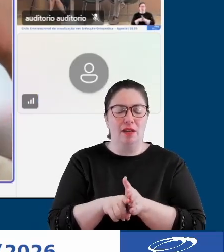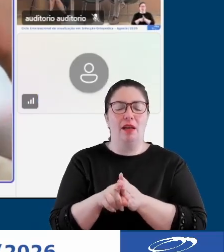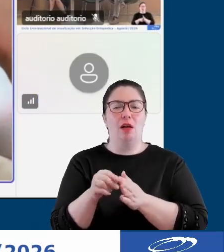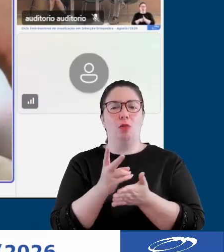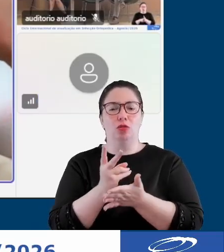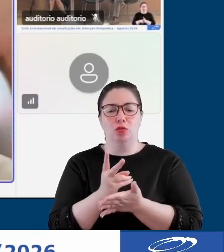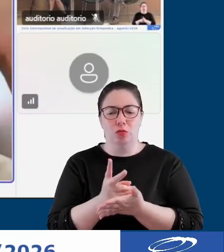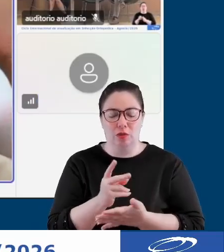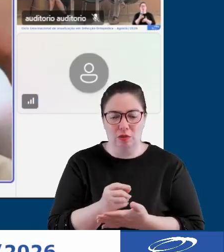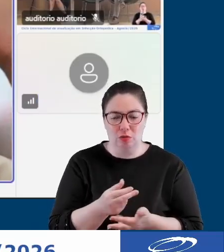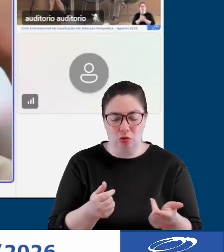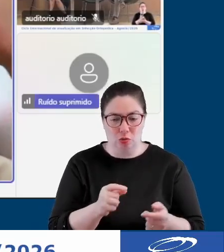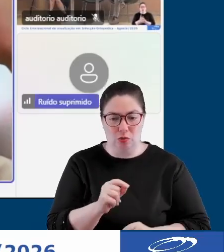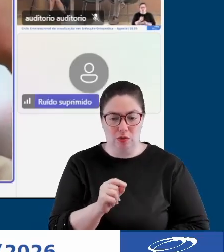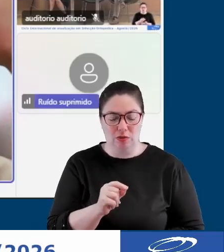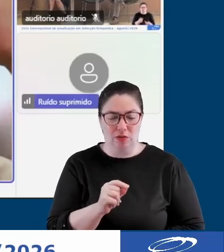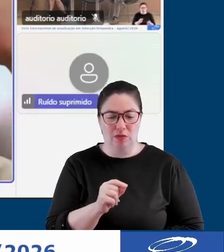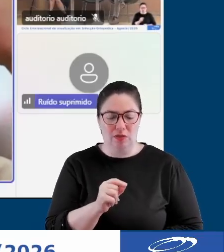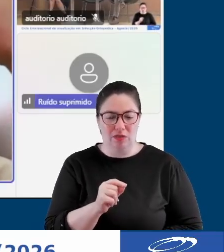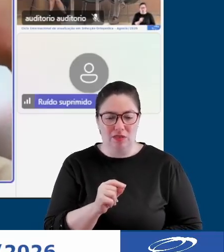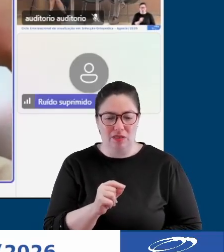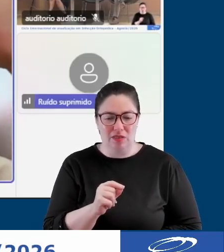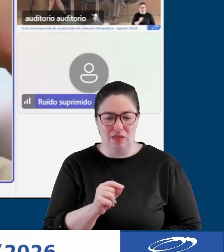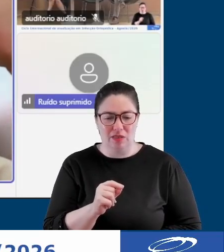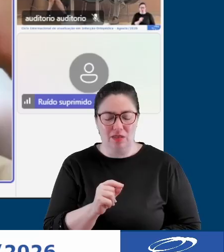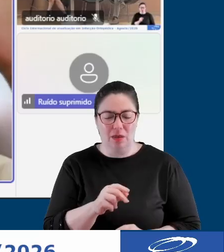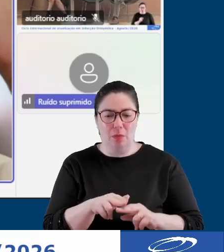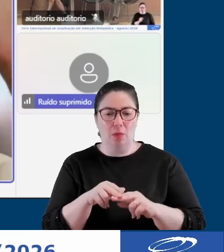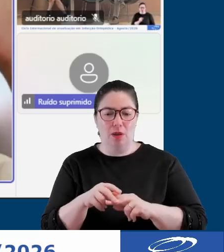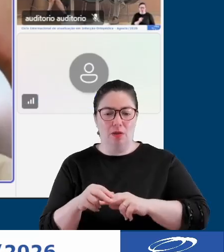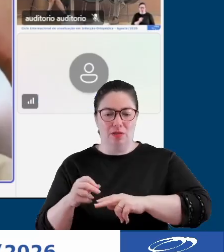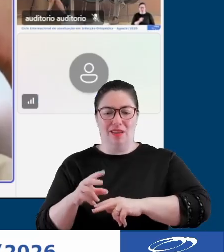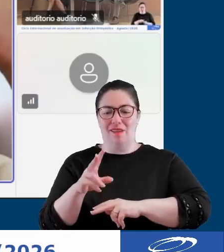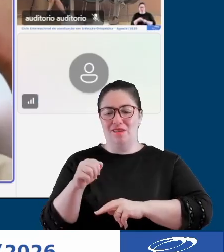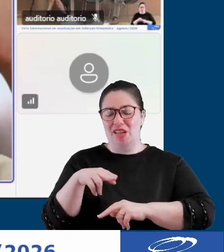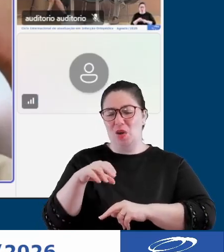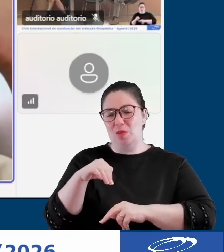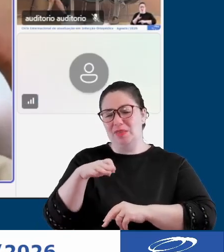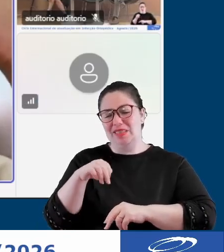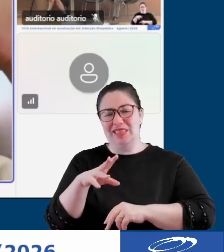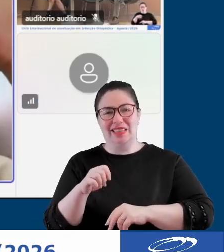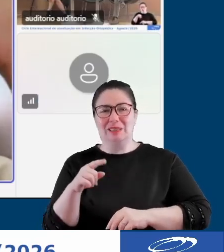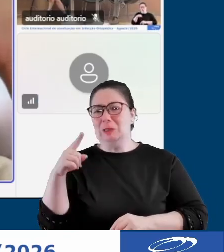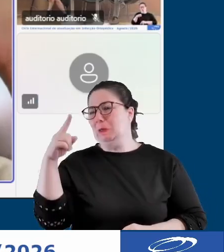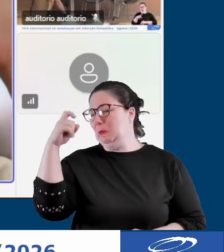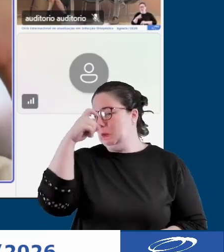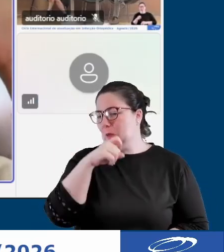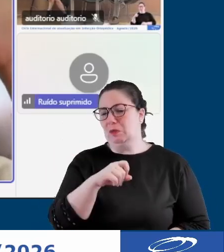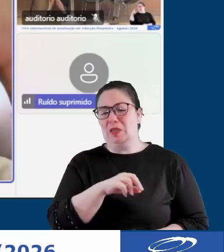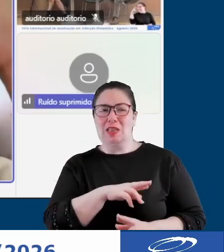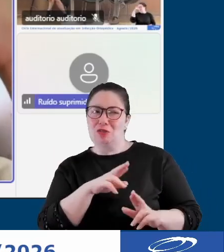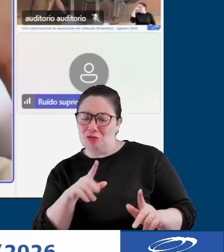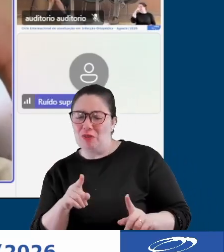now. Because we can see larger molecules like vancomycin, it's more difficult. It's a different story when you have